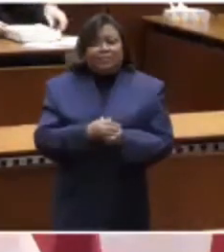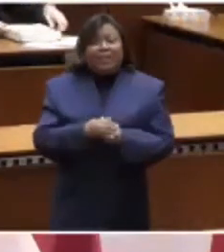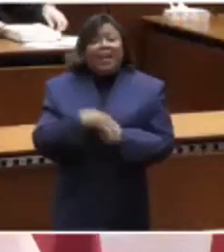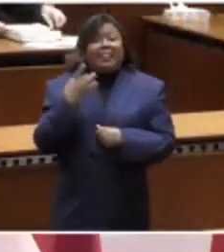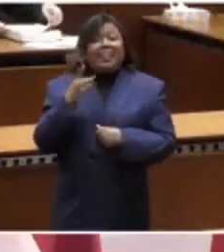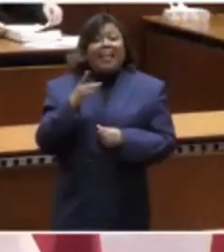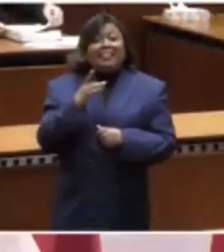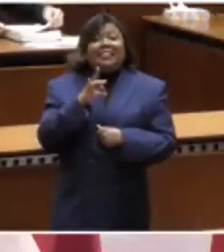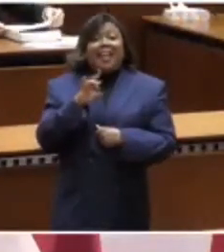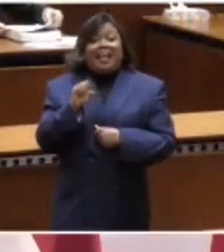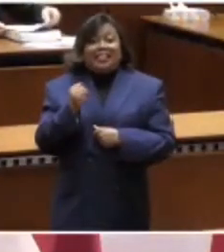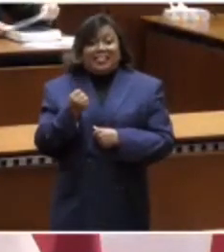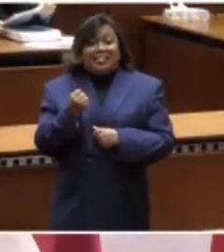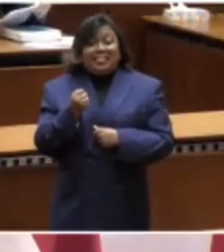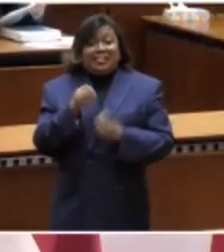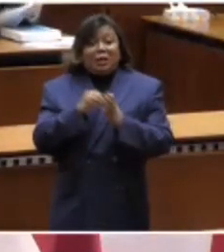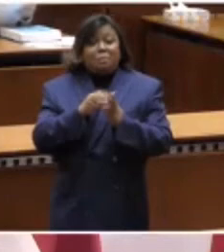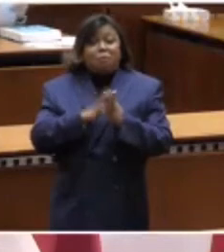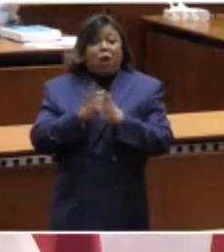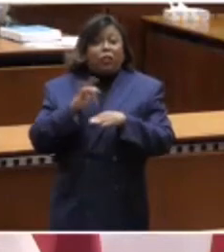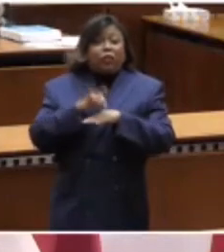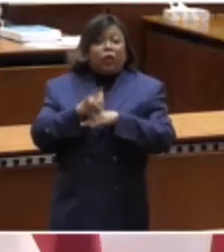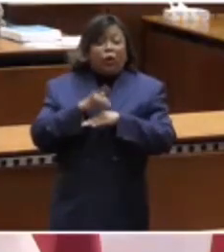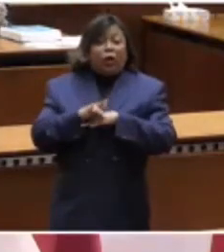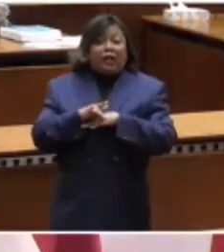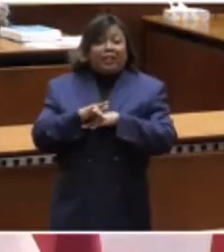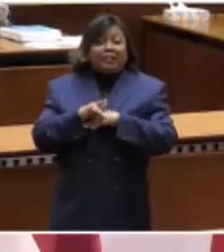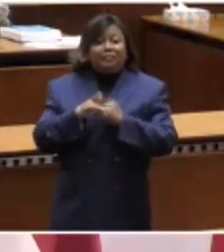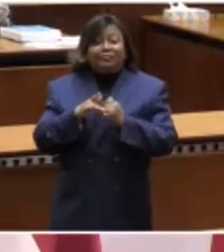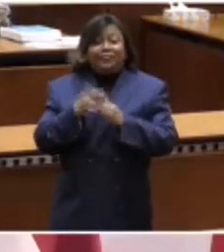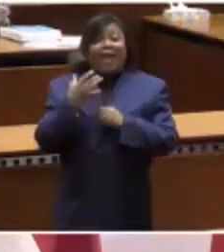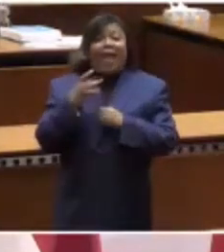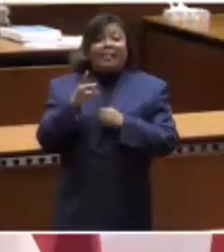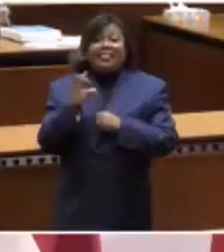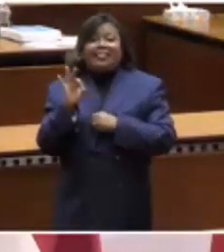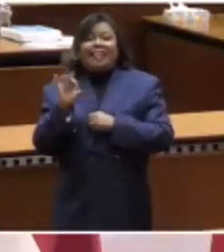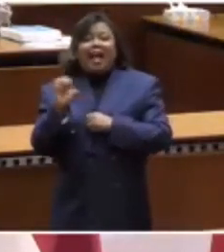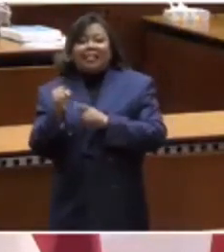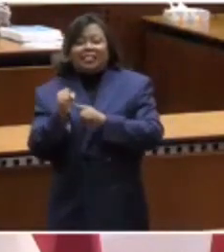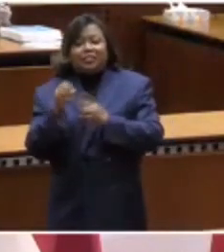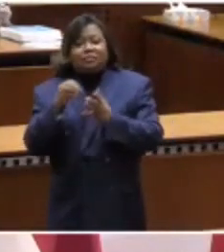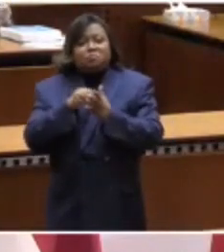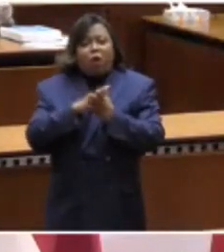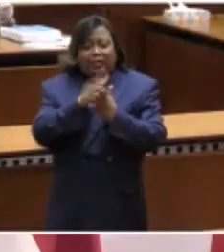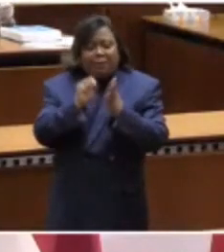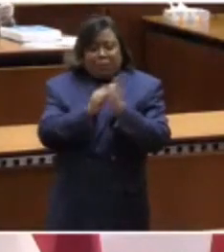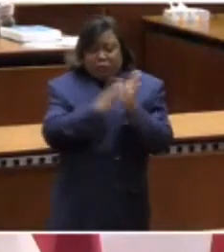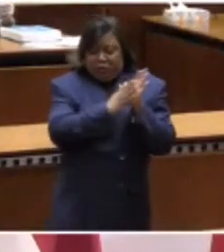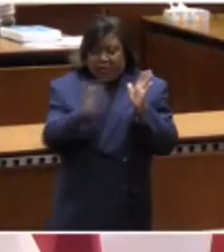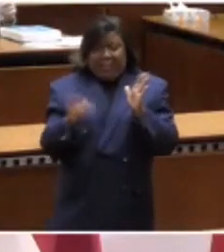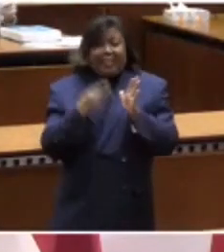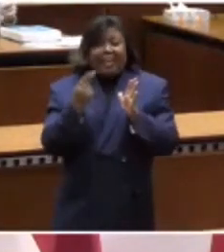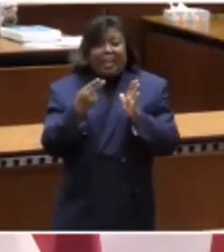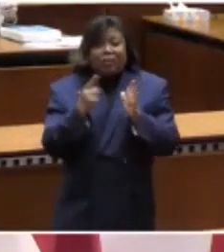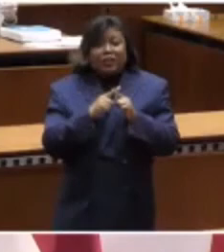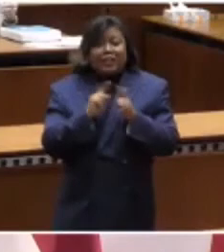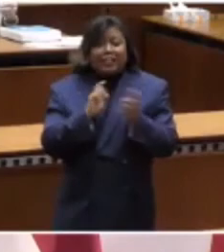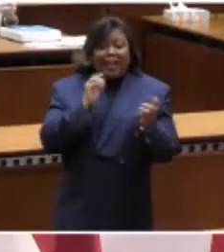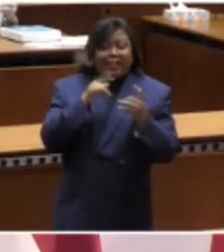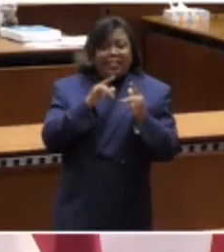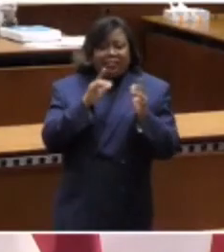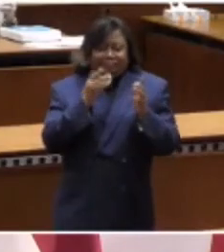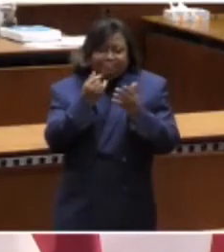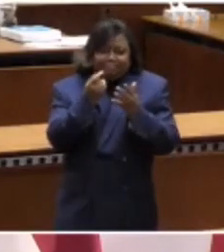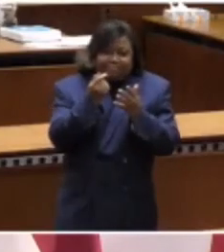The 1880s marked through the early 1890s marked a period in our history that has